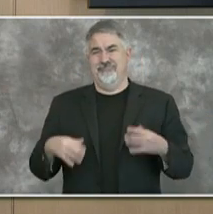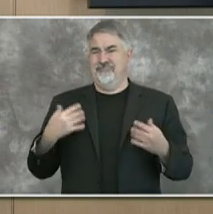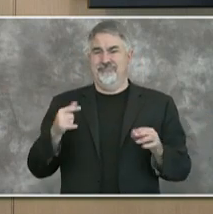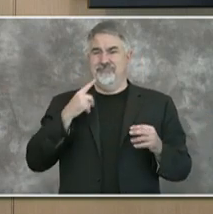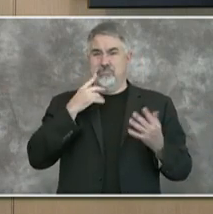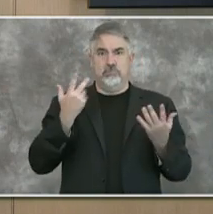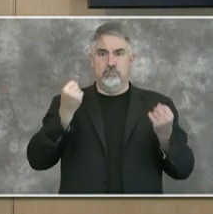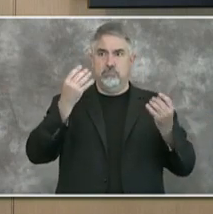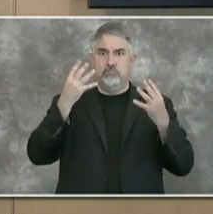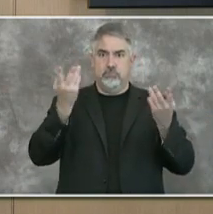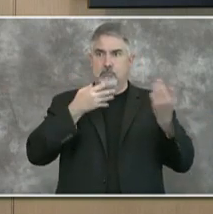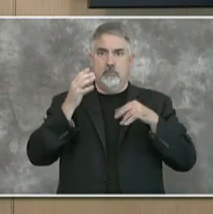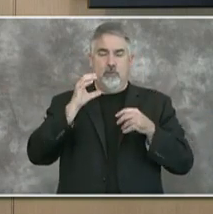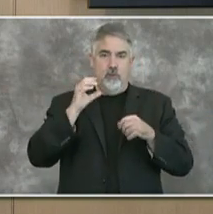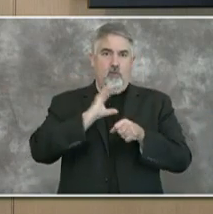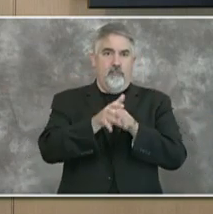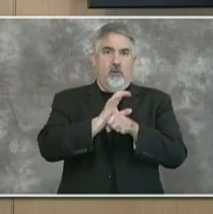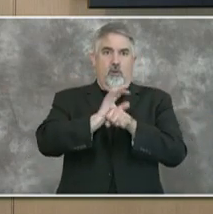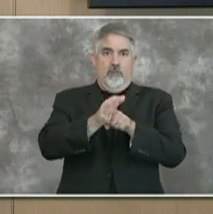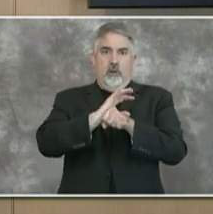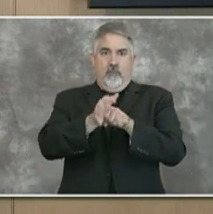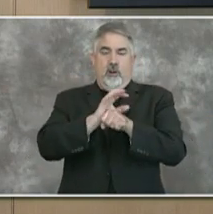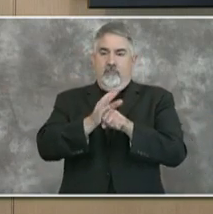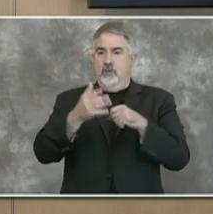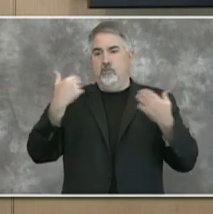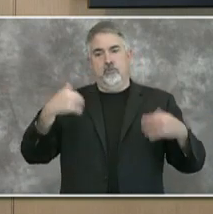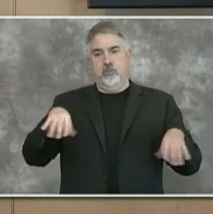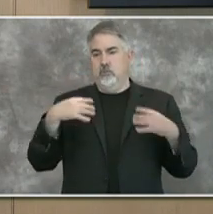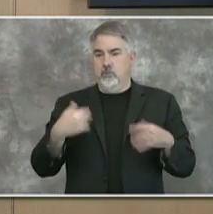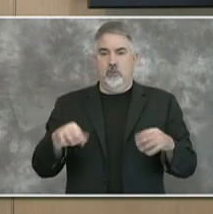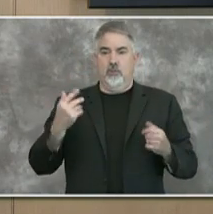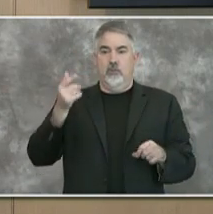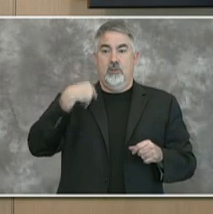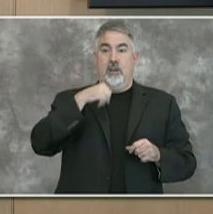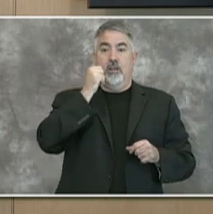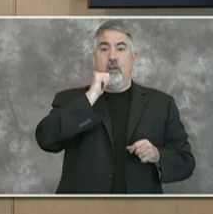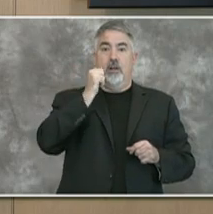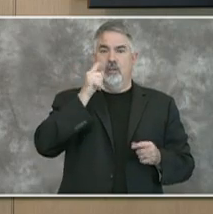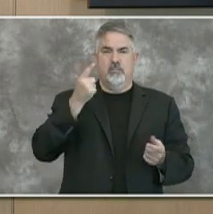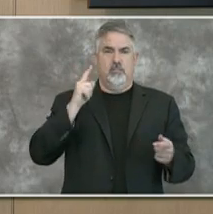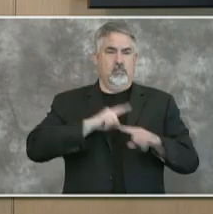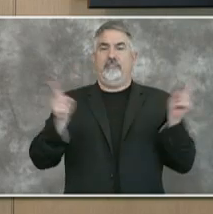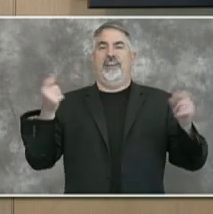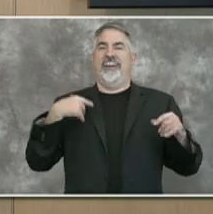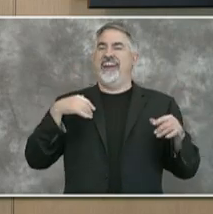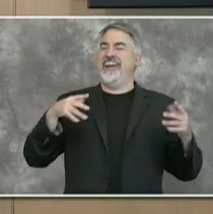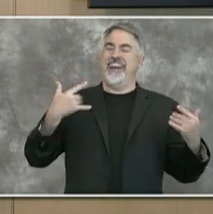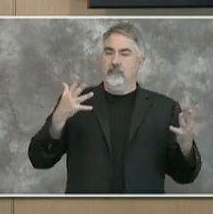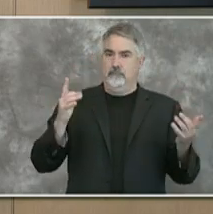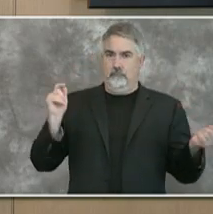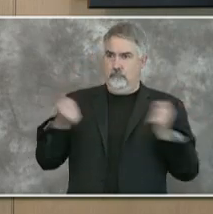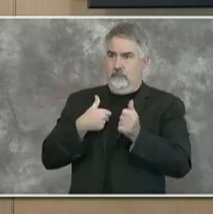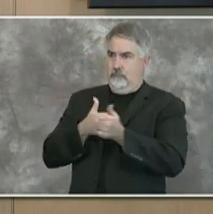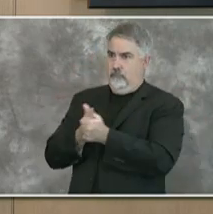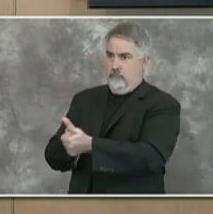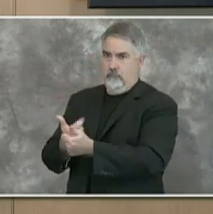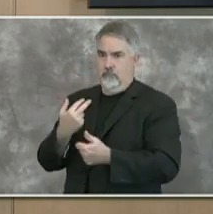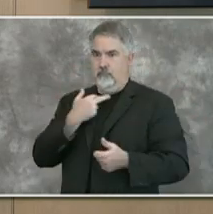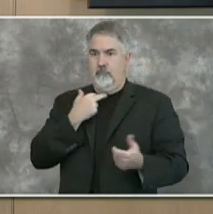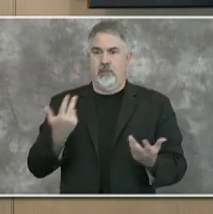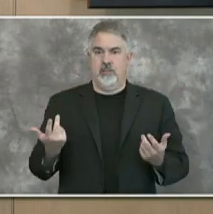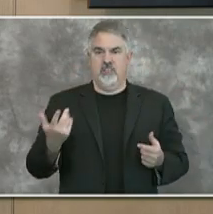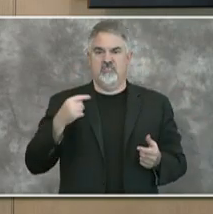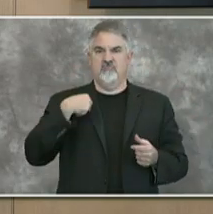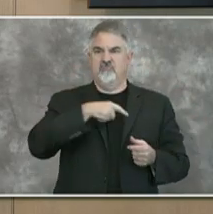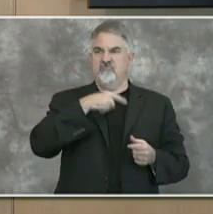from most things that make up normal life for most of us. We are all in the midst of a traumatizing